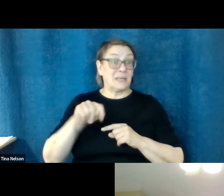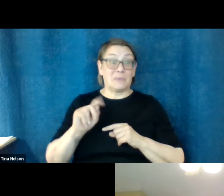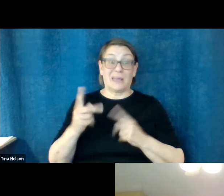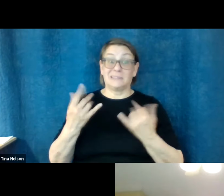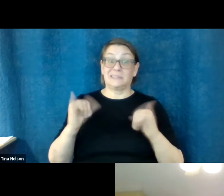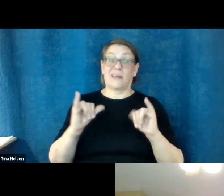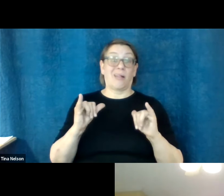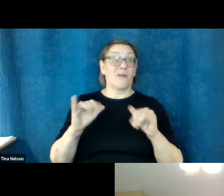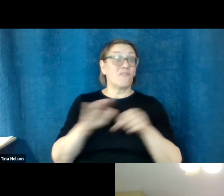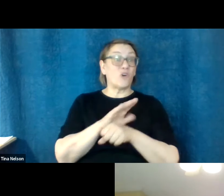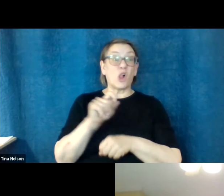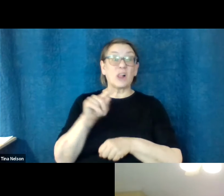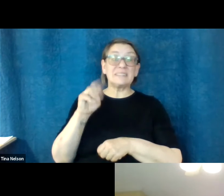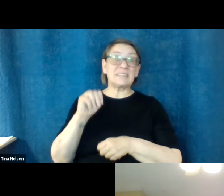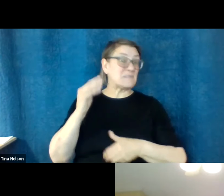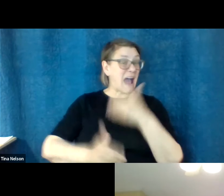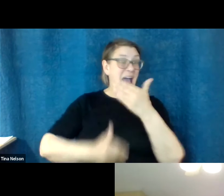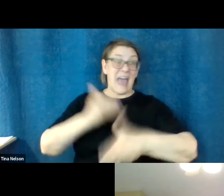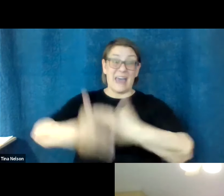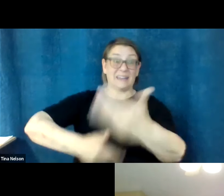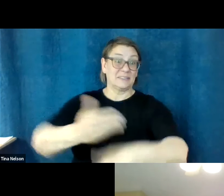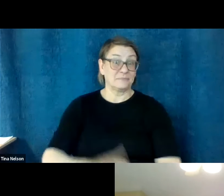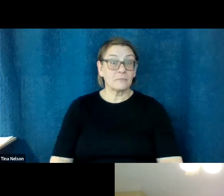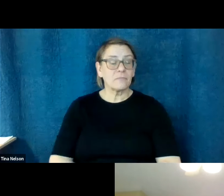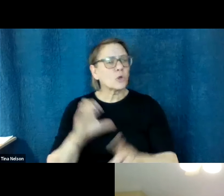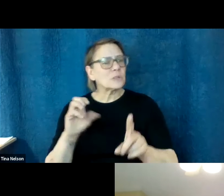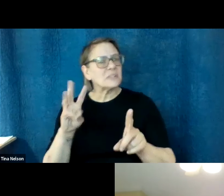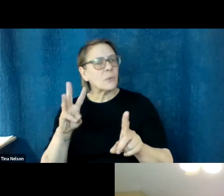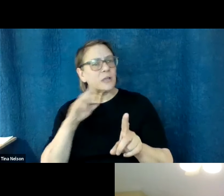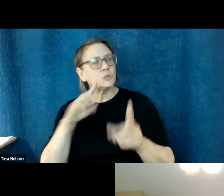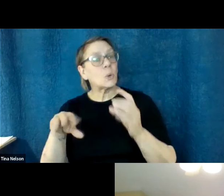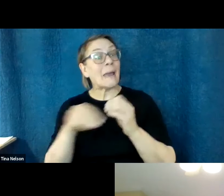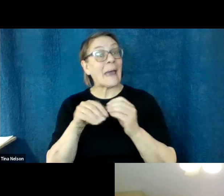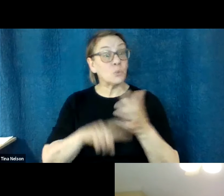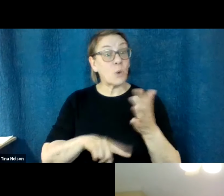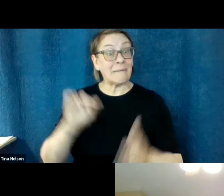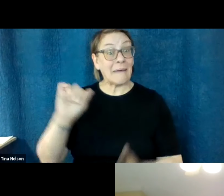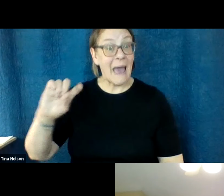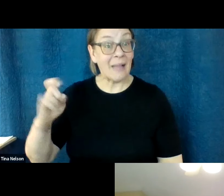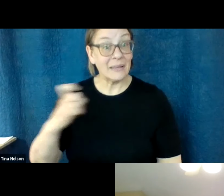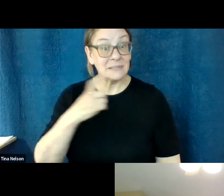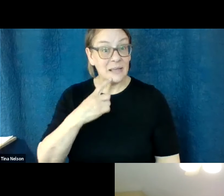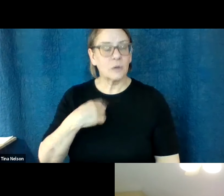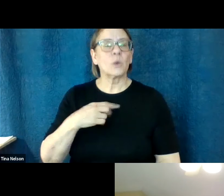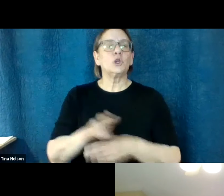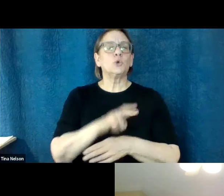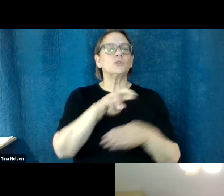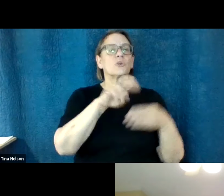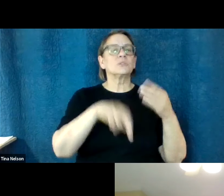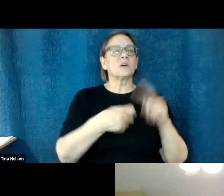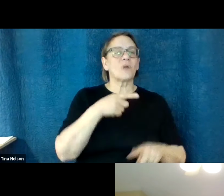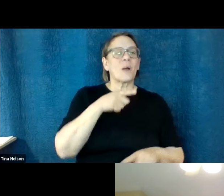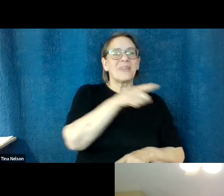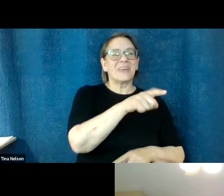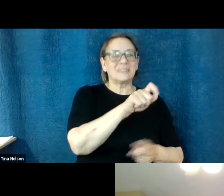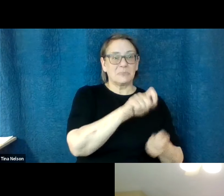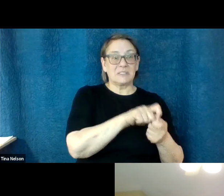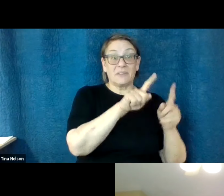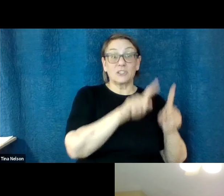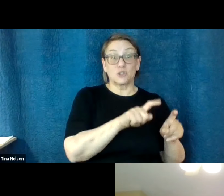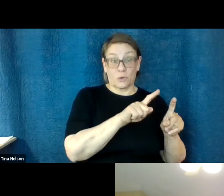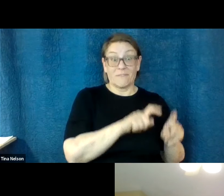ahead, which is great on this data. Yeah. And just to add to what Alex said, we took the results of this particular survey that he just